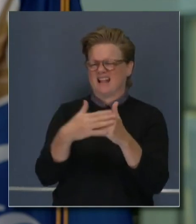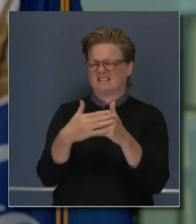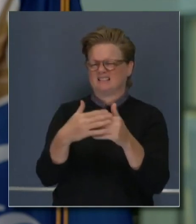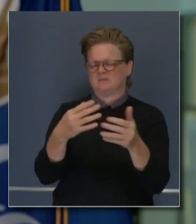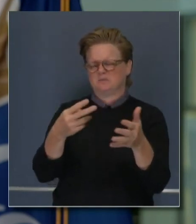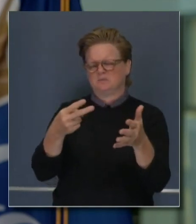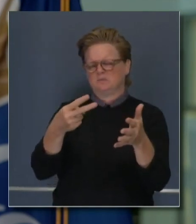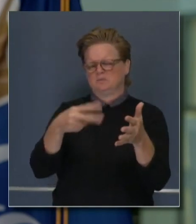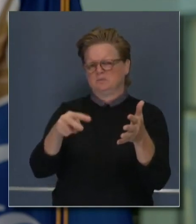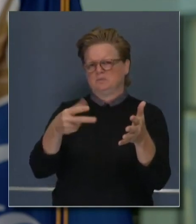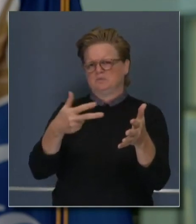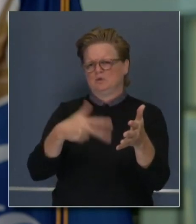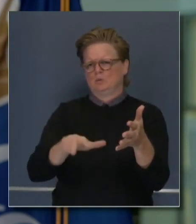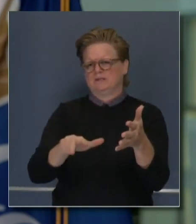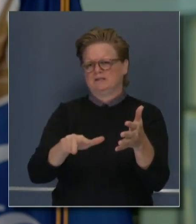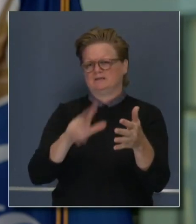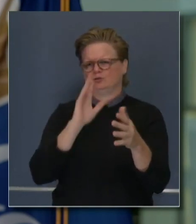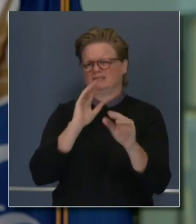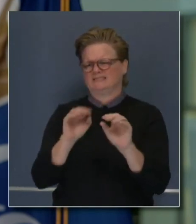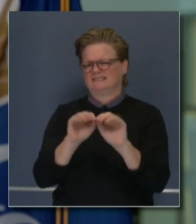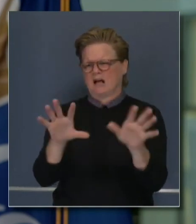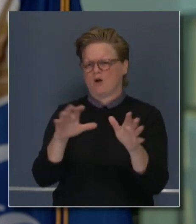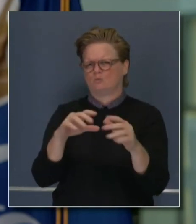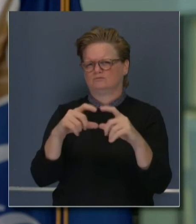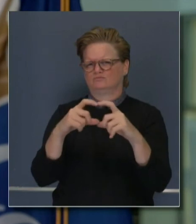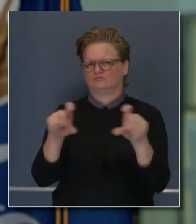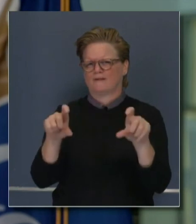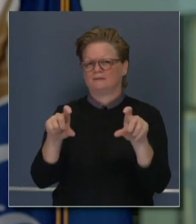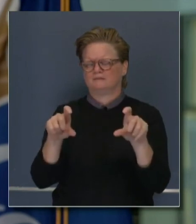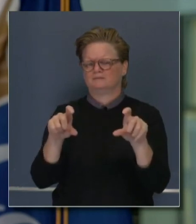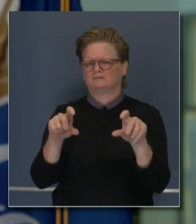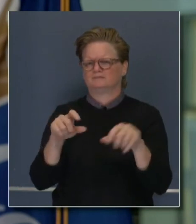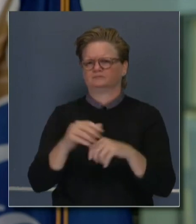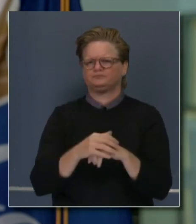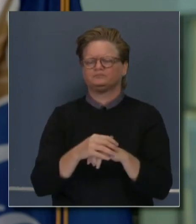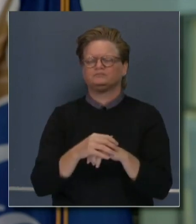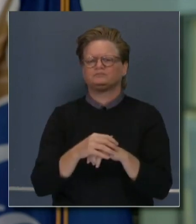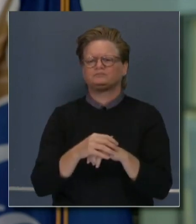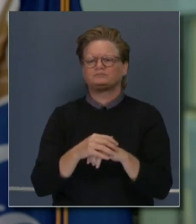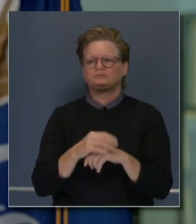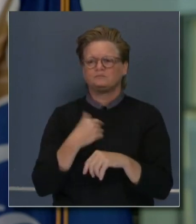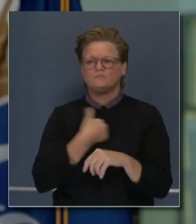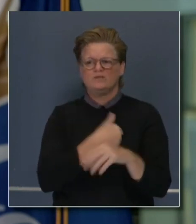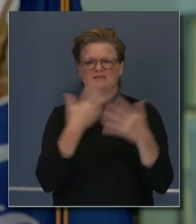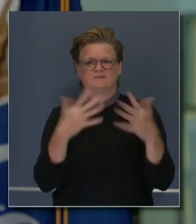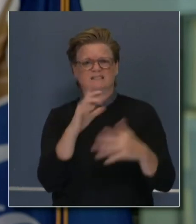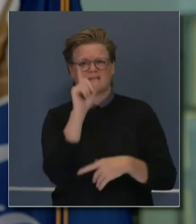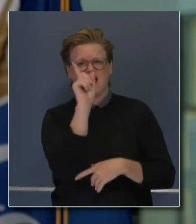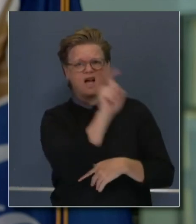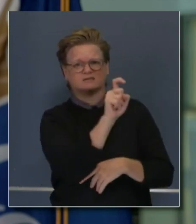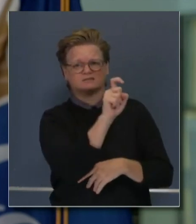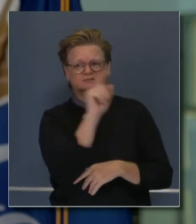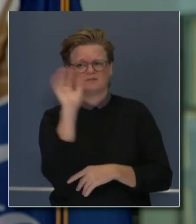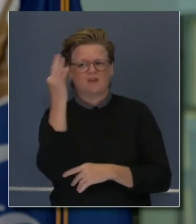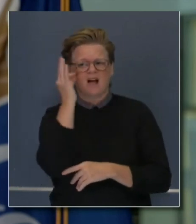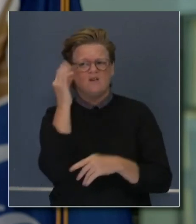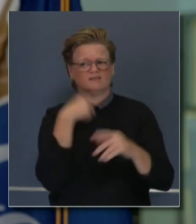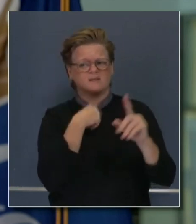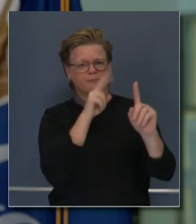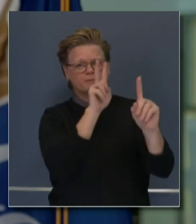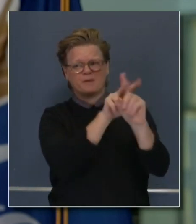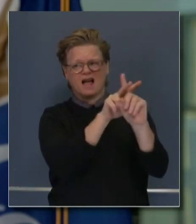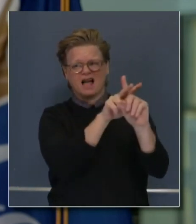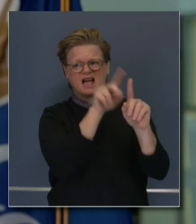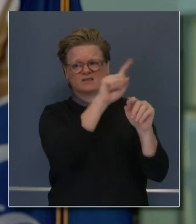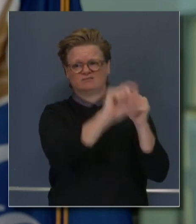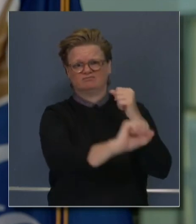remind people that this state did apply for the $300 from the federal government. It was approved by the federal government.